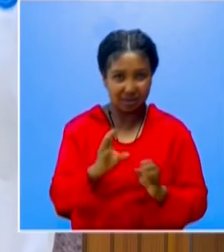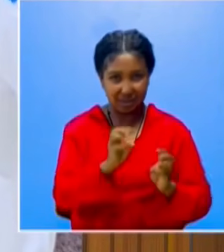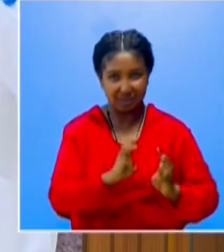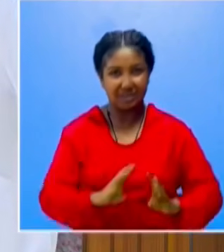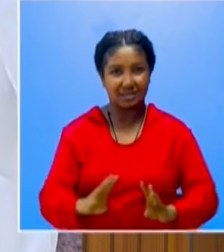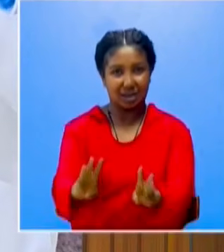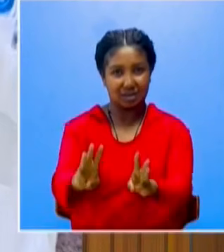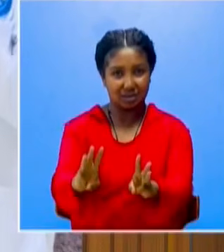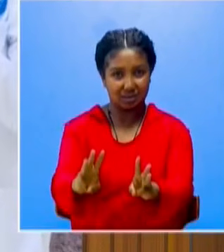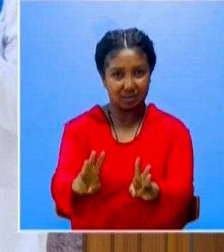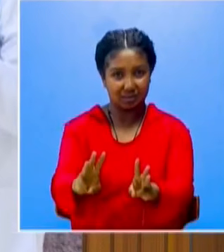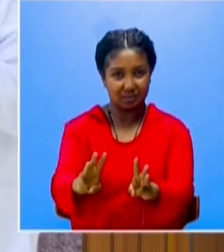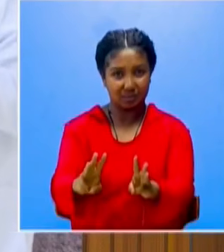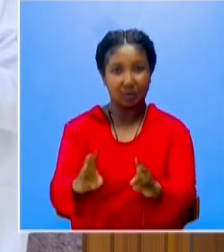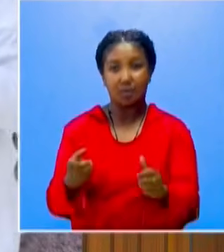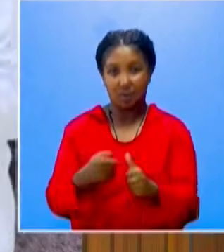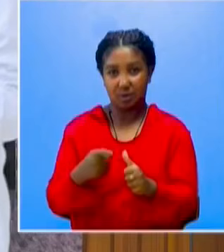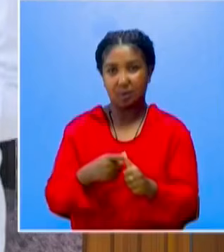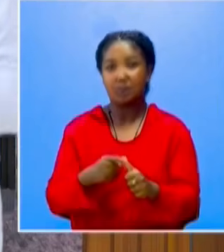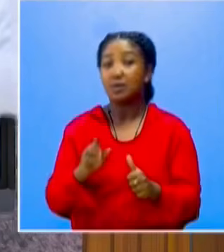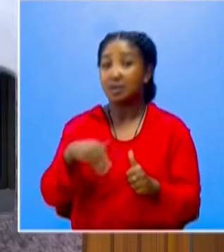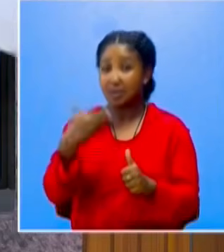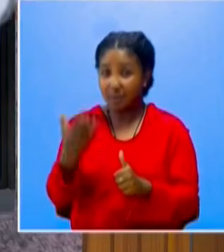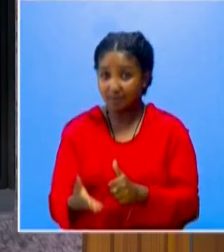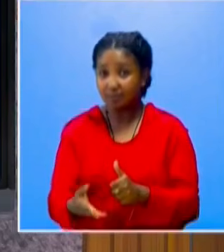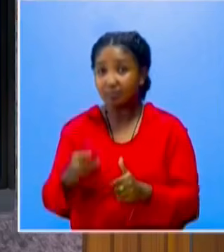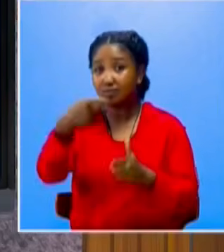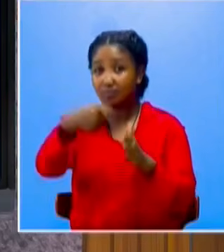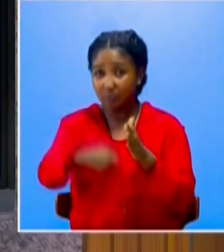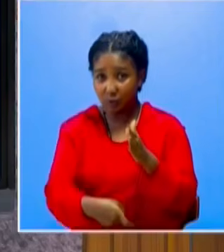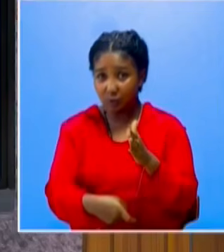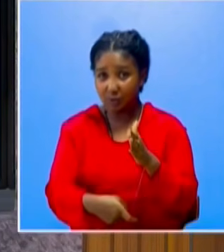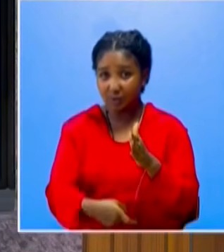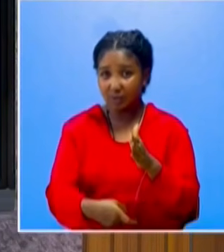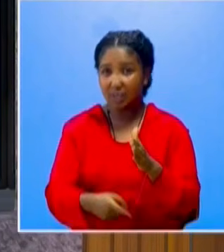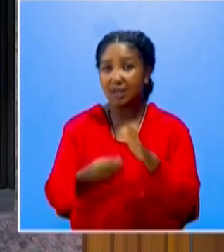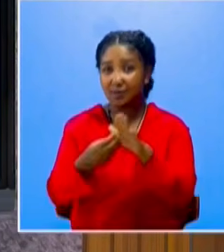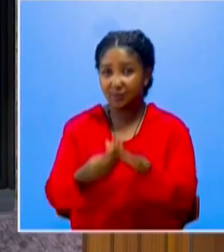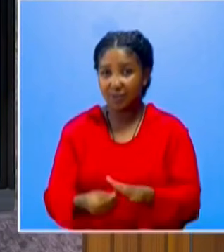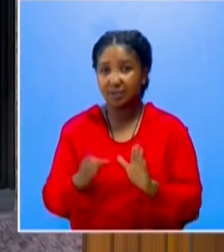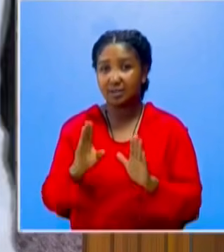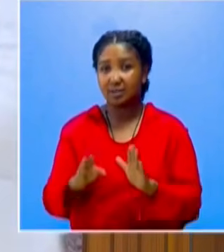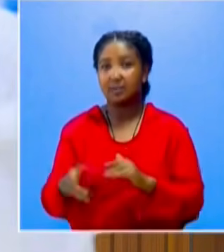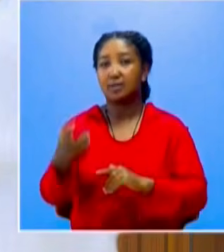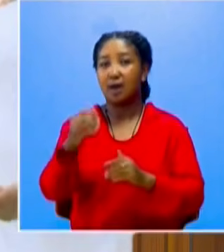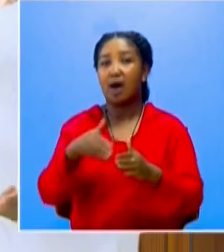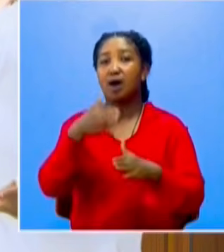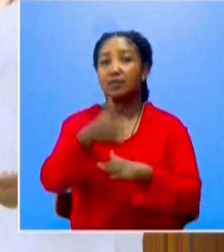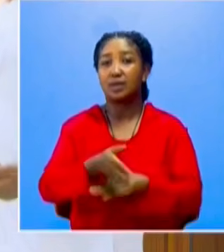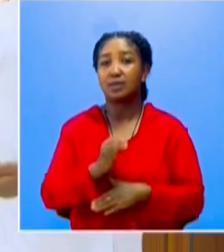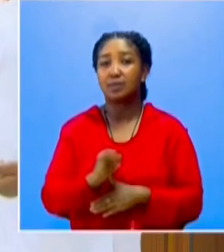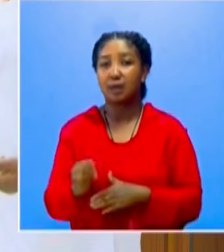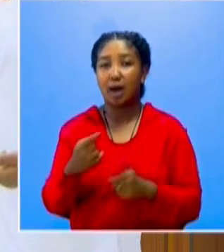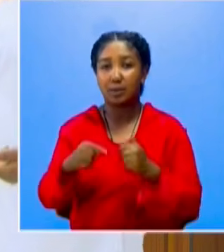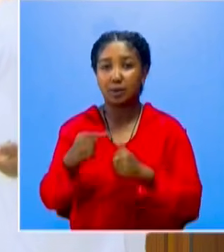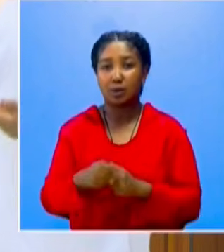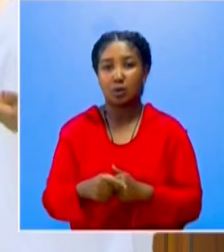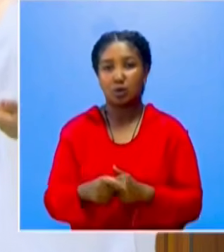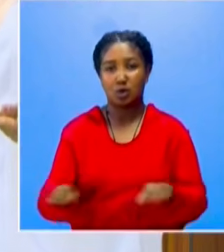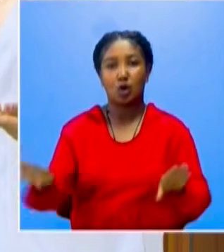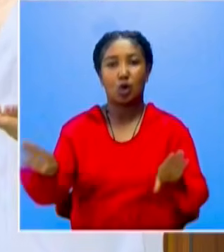now this is the first action, and the consequence or the effect that comes after is what? A